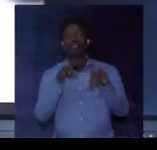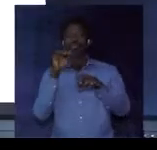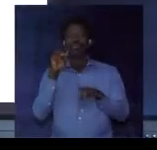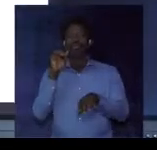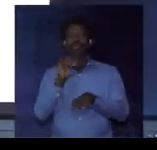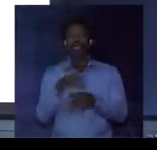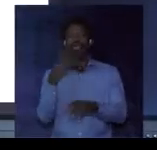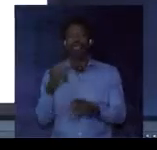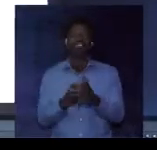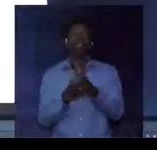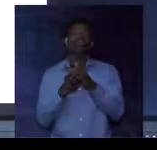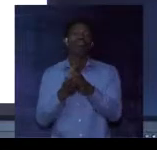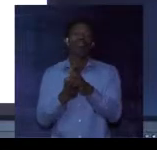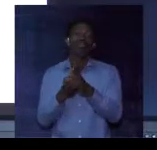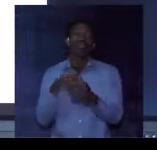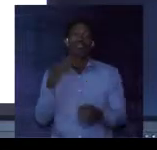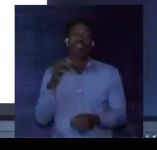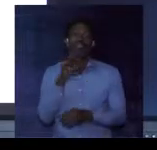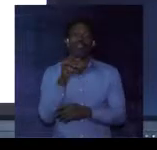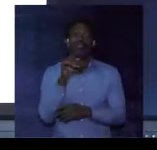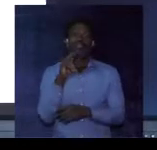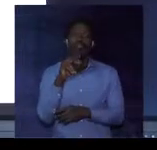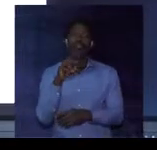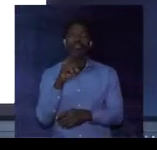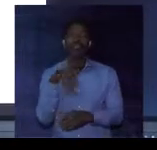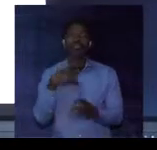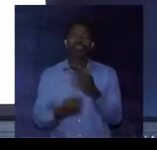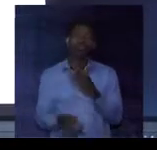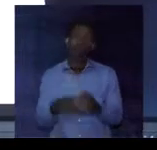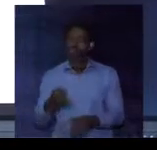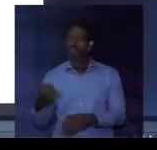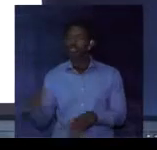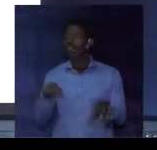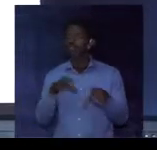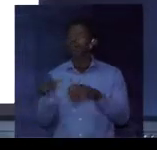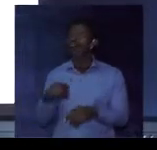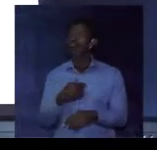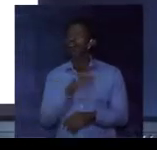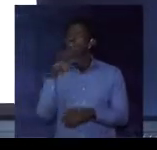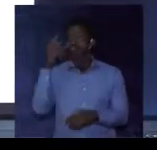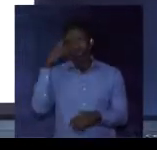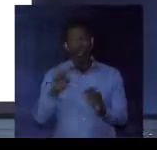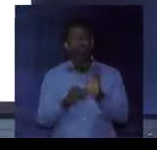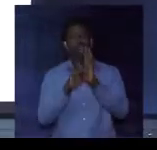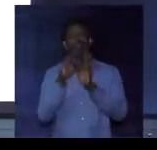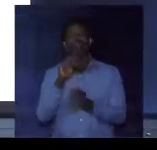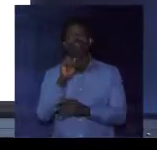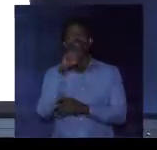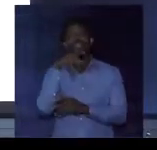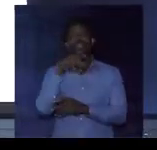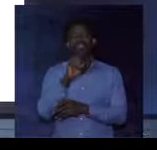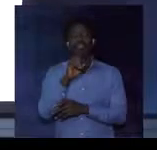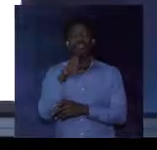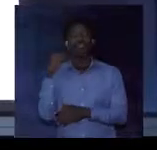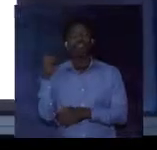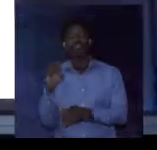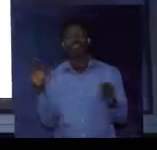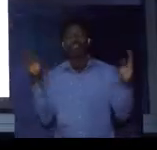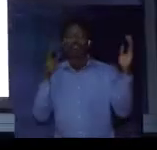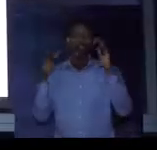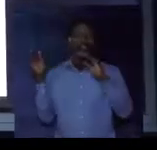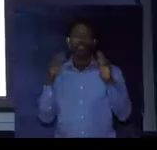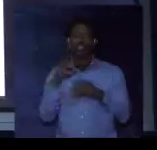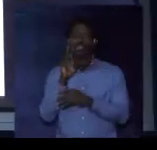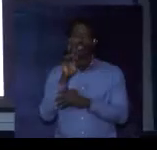want to look at the speed of wind. What instrument do we use for measuring the speed of wind? The instrument used for